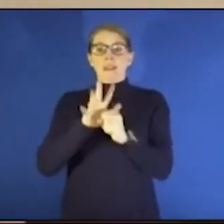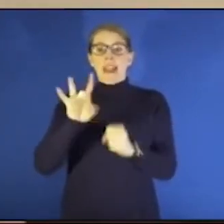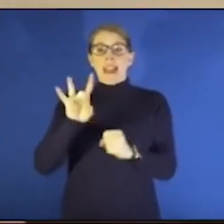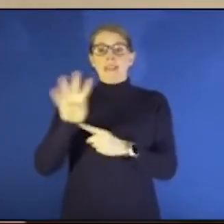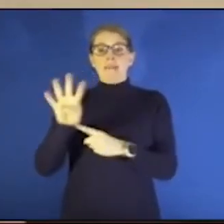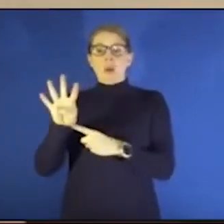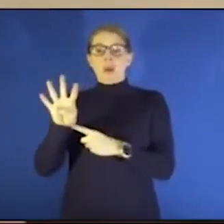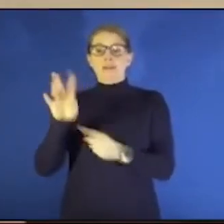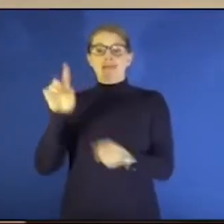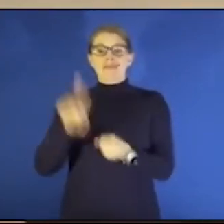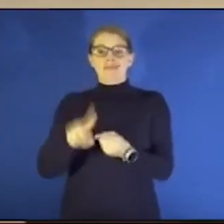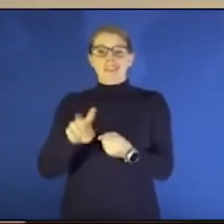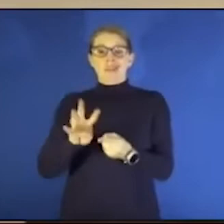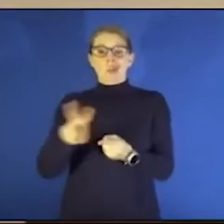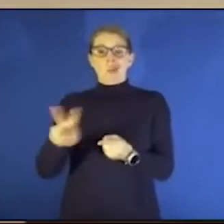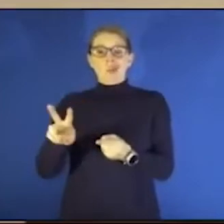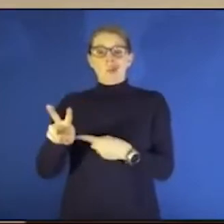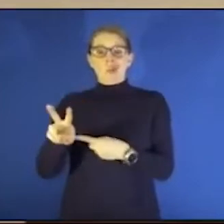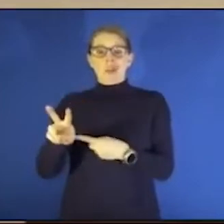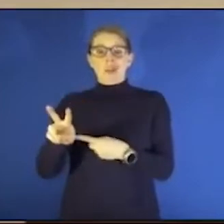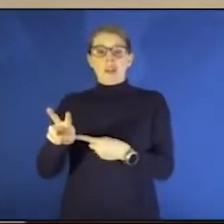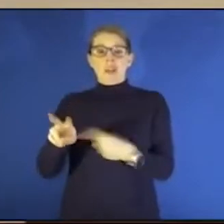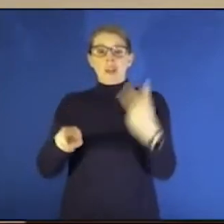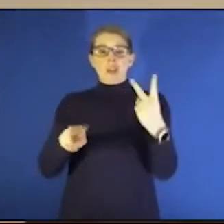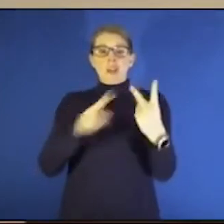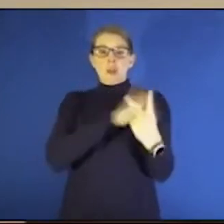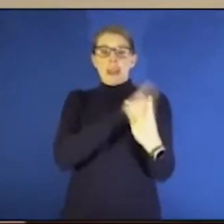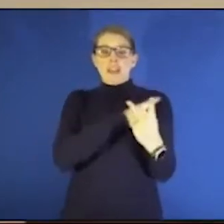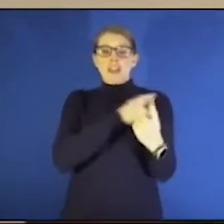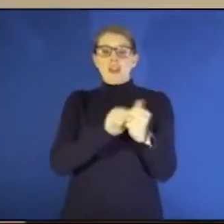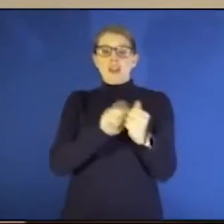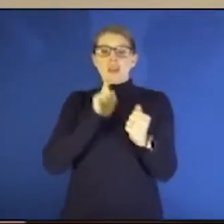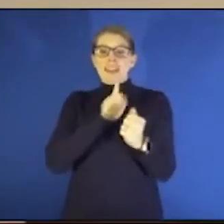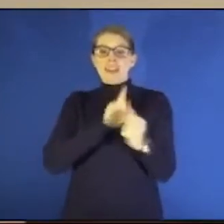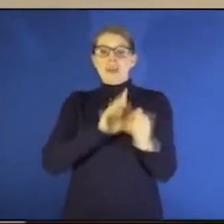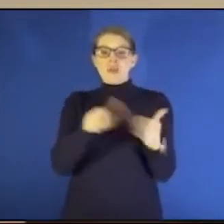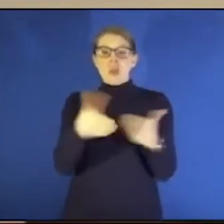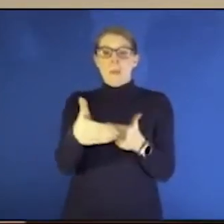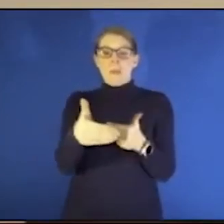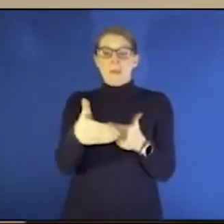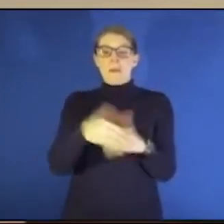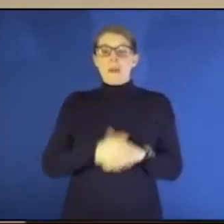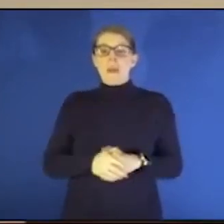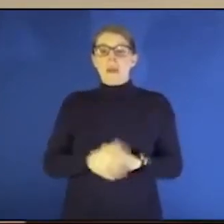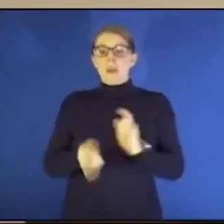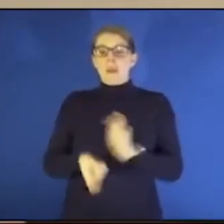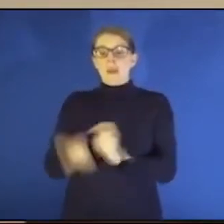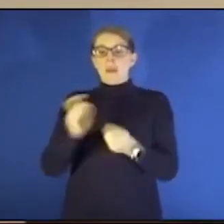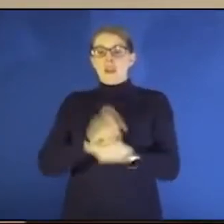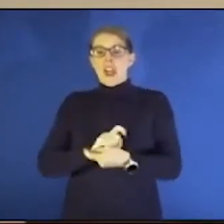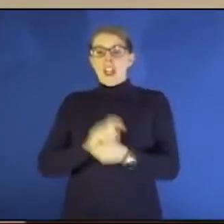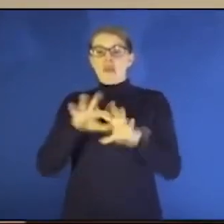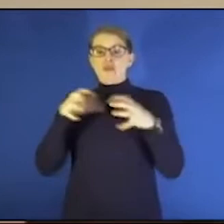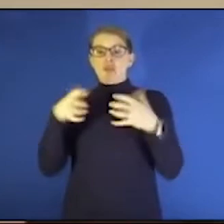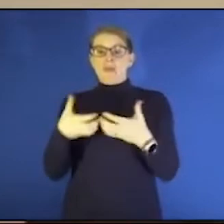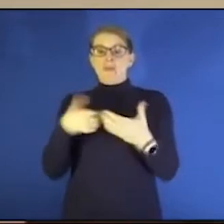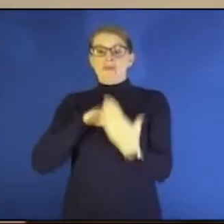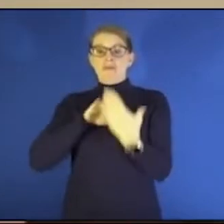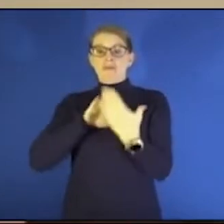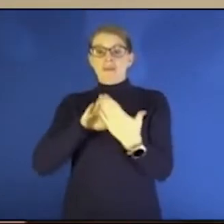42-bed hospital, to go from 2 patients per room to single room occupancy. We've had to change the way we do our groups. We've had to